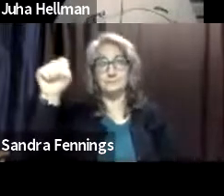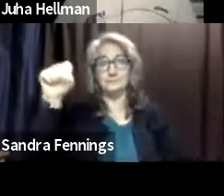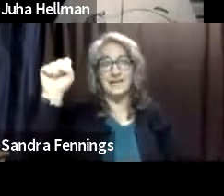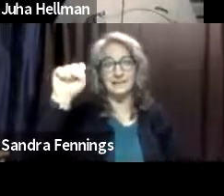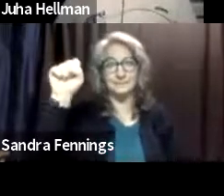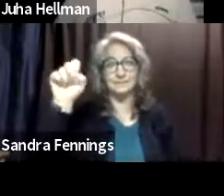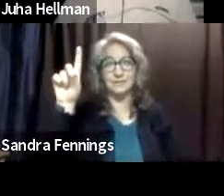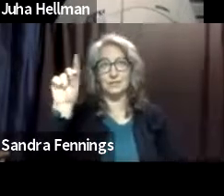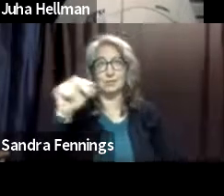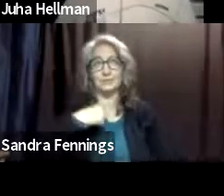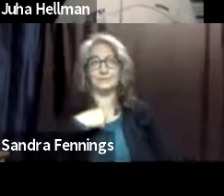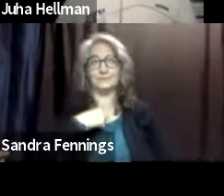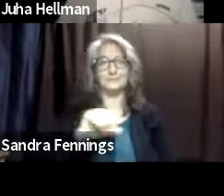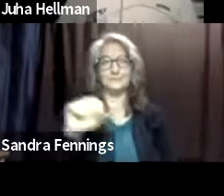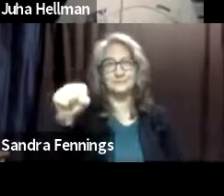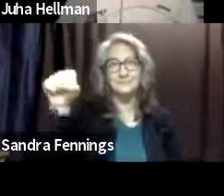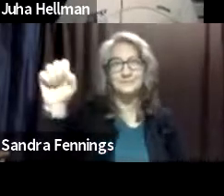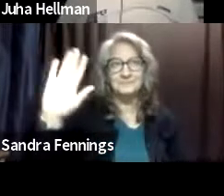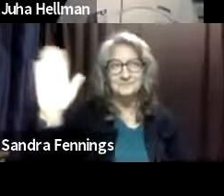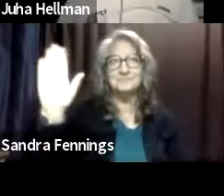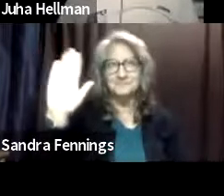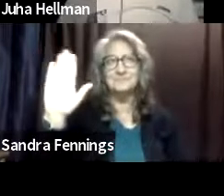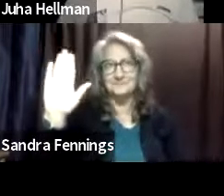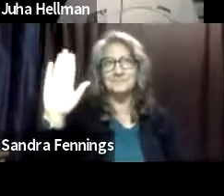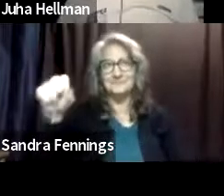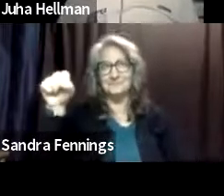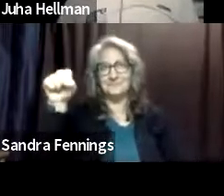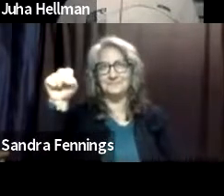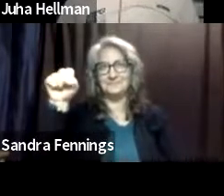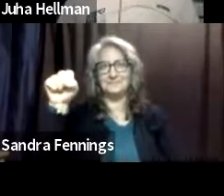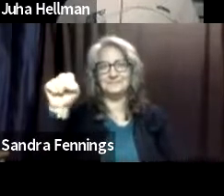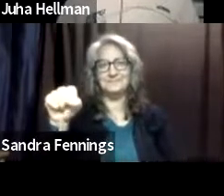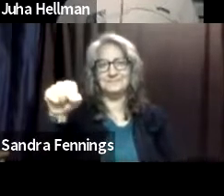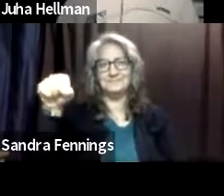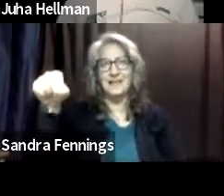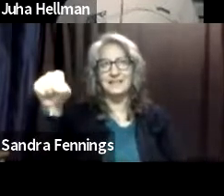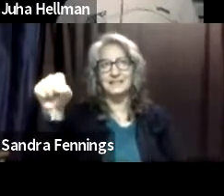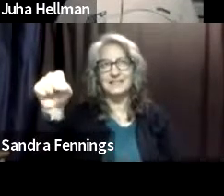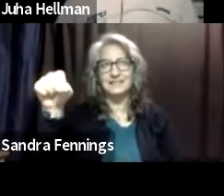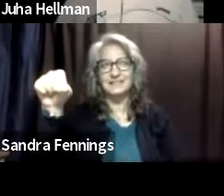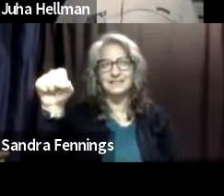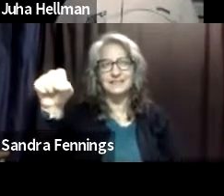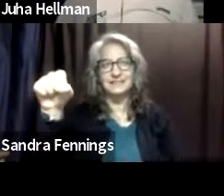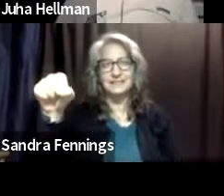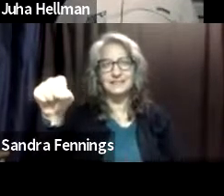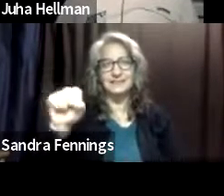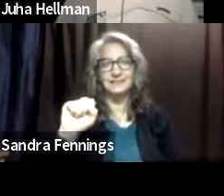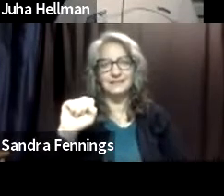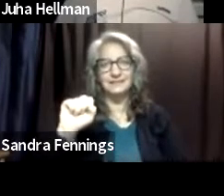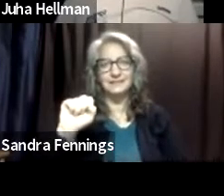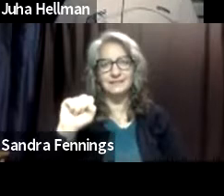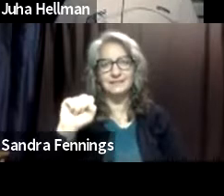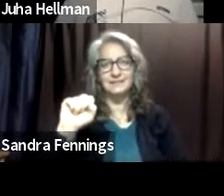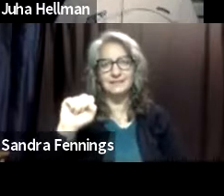us. Would you like to say a few words? I think I've asked to unmute you, asked to unmute. Unmute yourself, Marina? please.